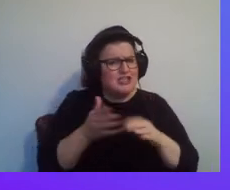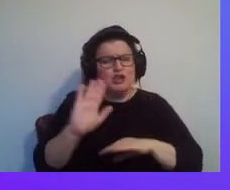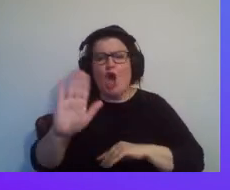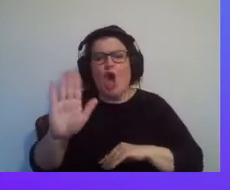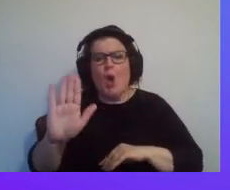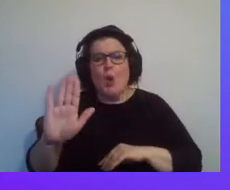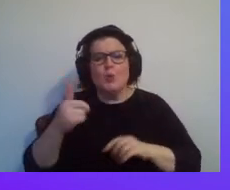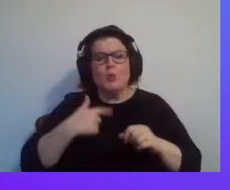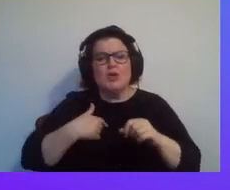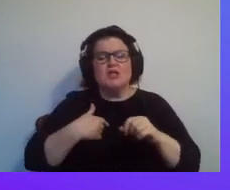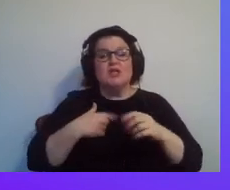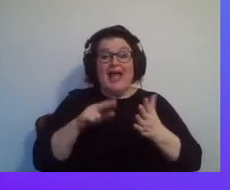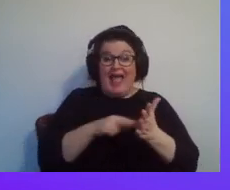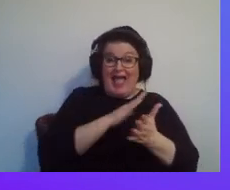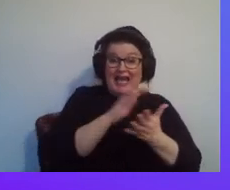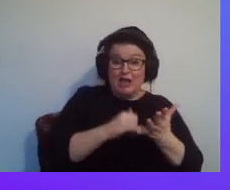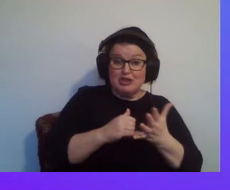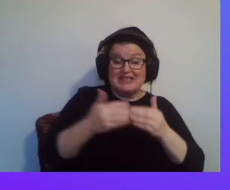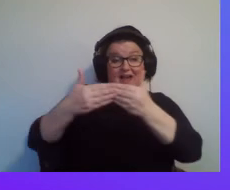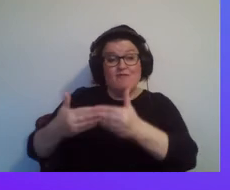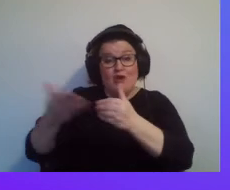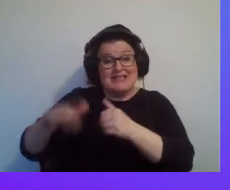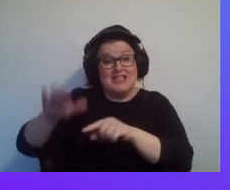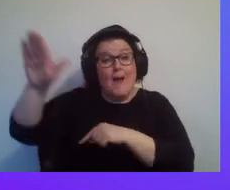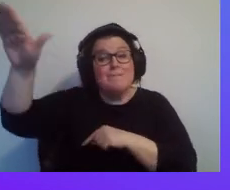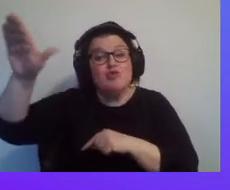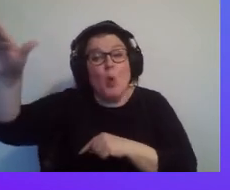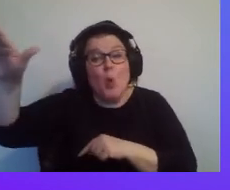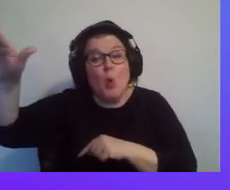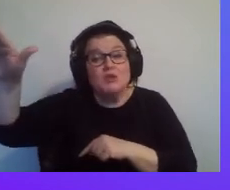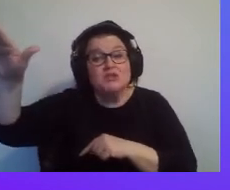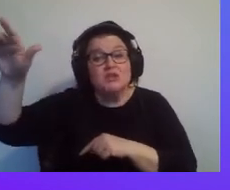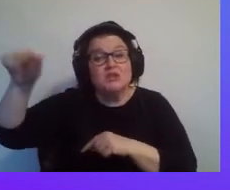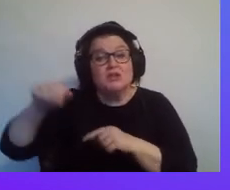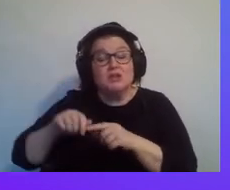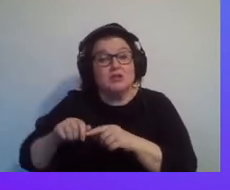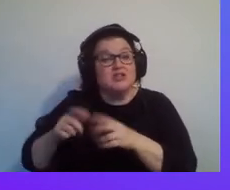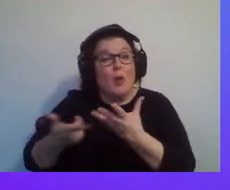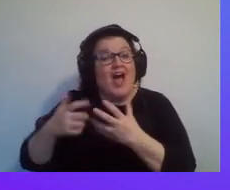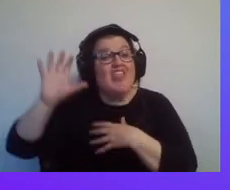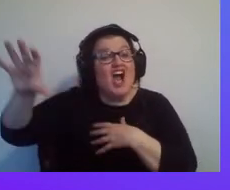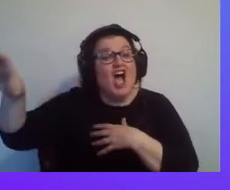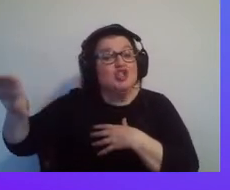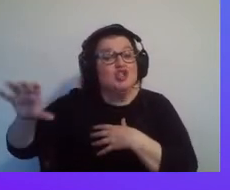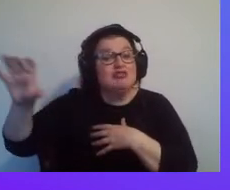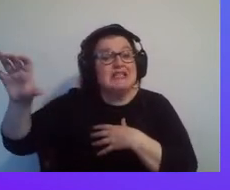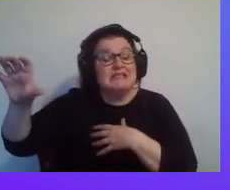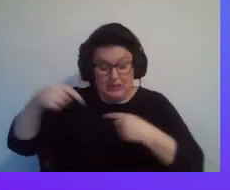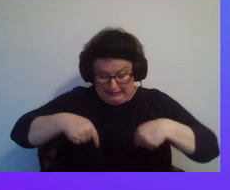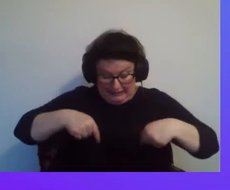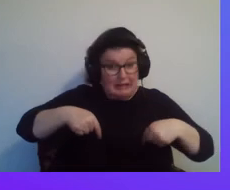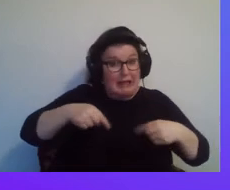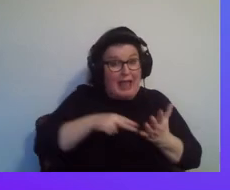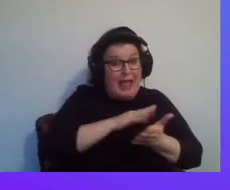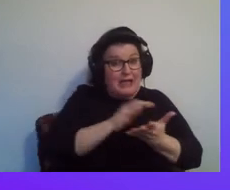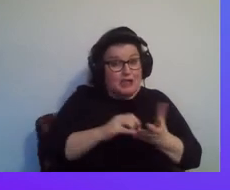the NHS and friends friends and family abroad. So they're getting lots of mixed messages. So how do they make sense